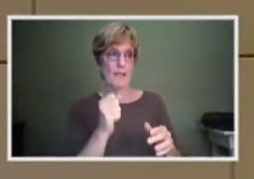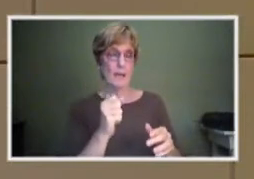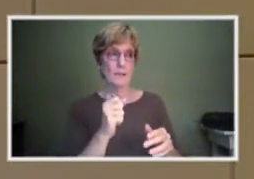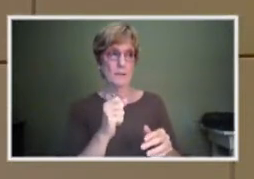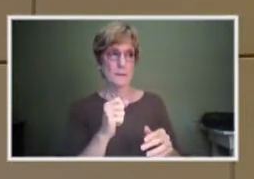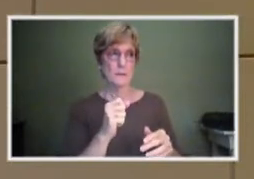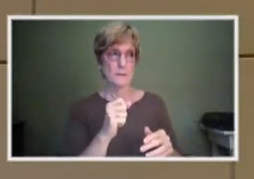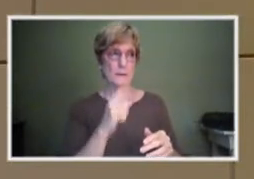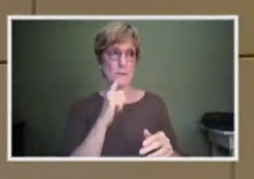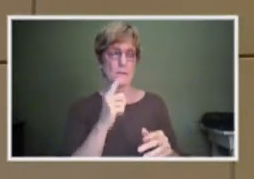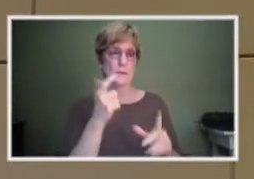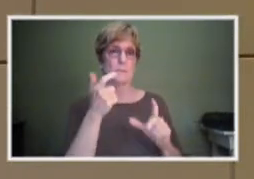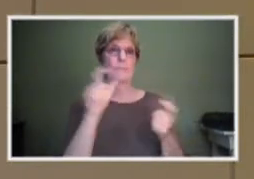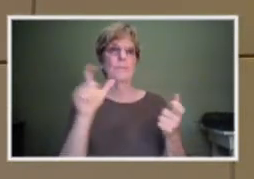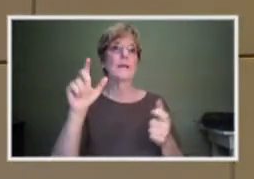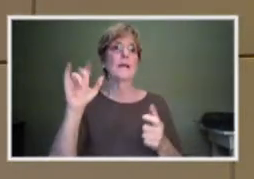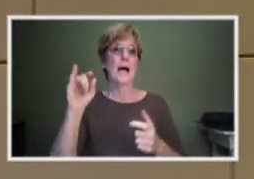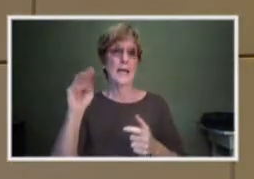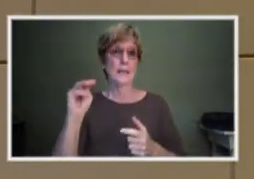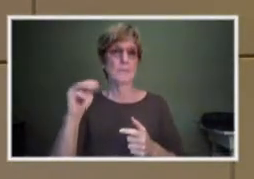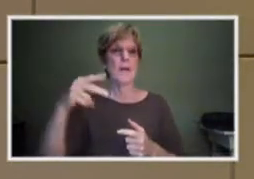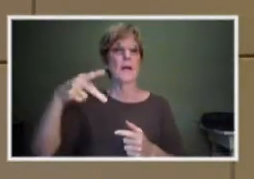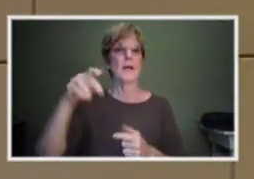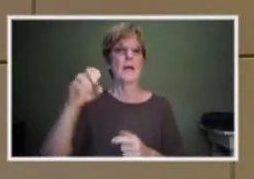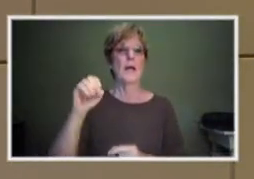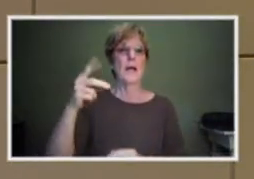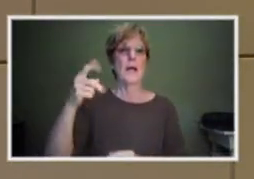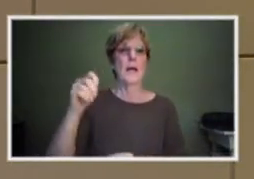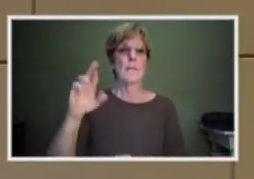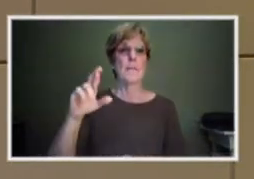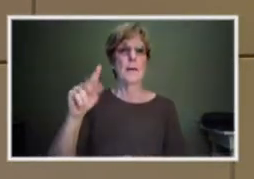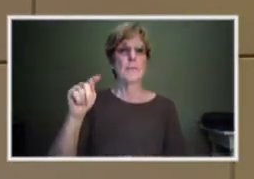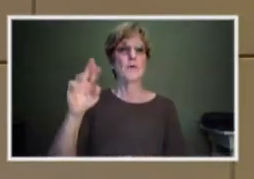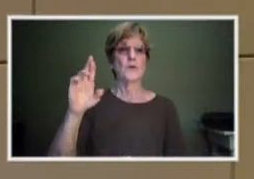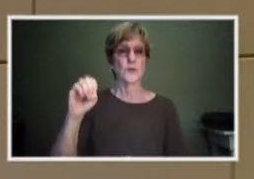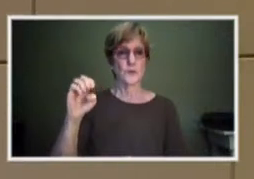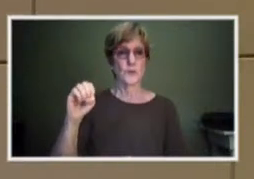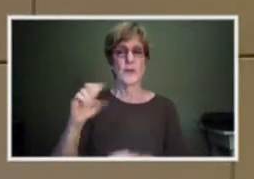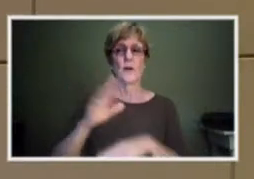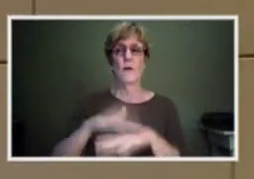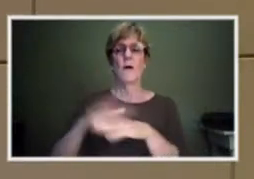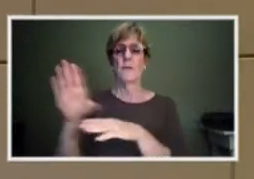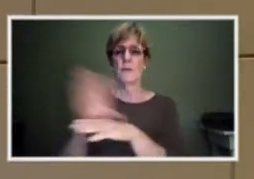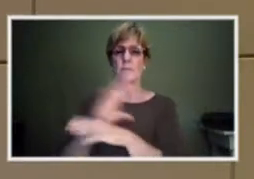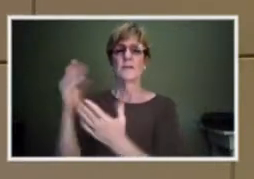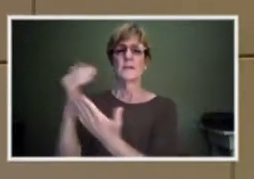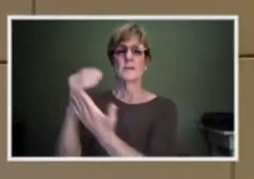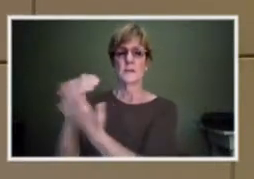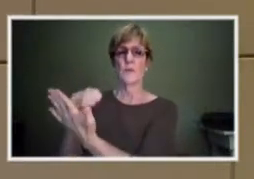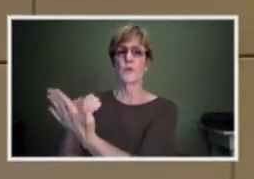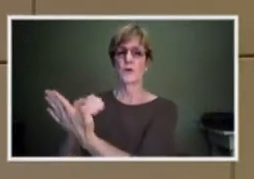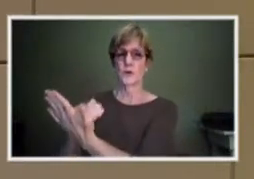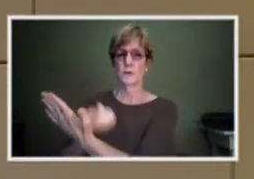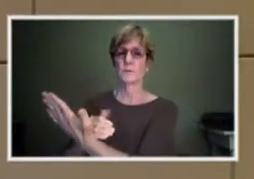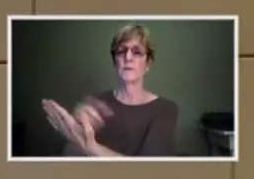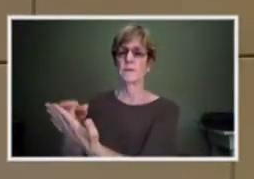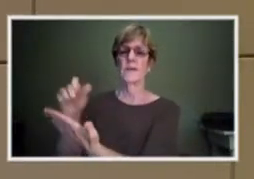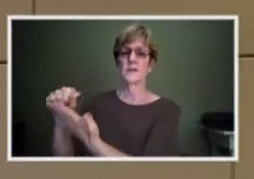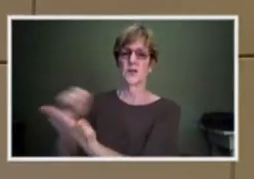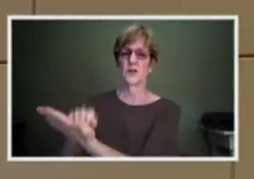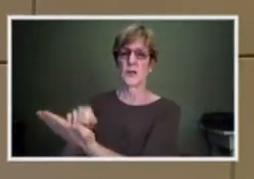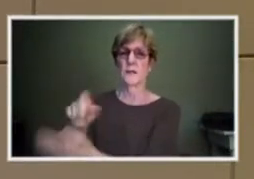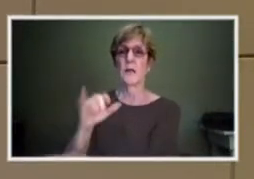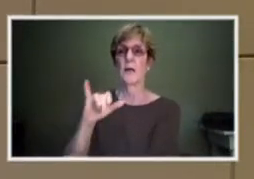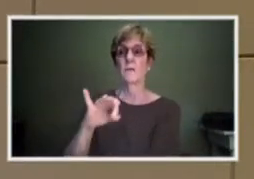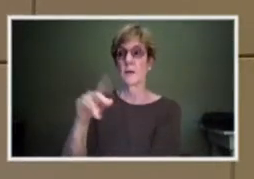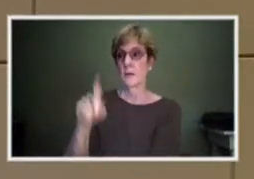big item, Pepper Tree, on the business portion of this agenda, if there needs to be